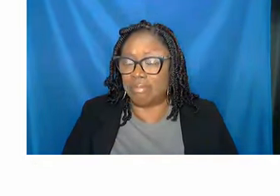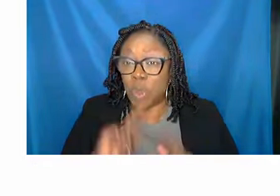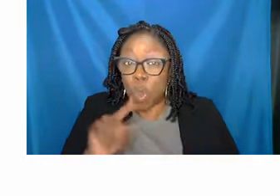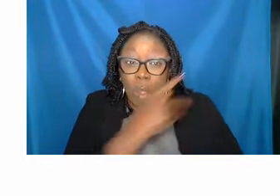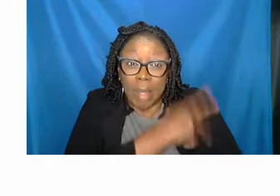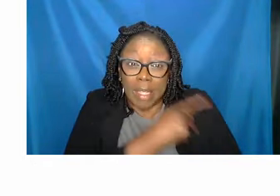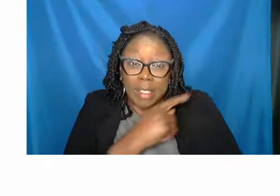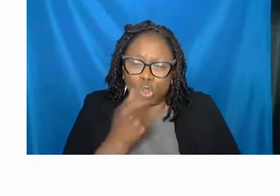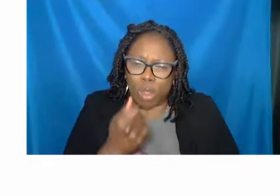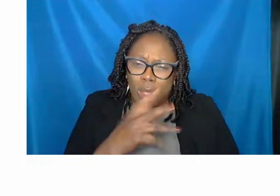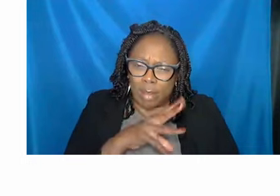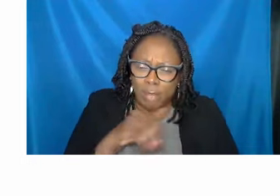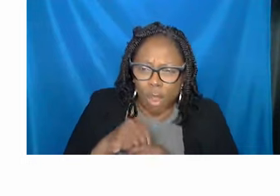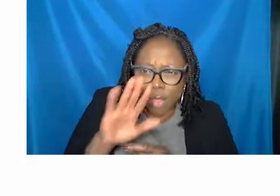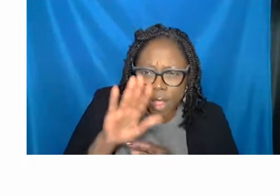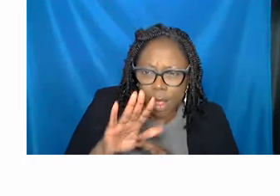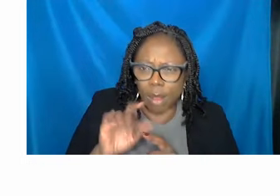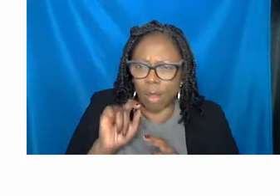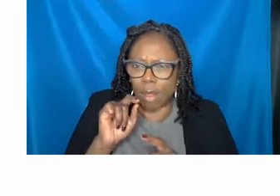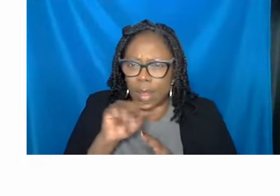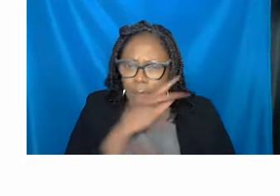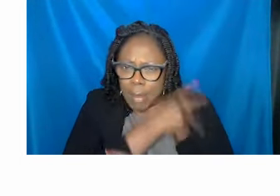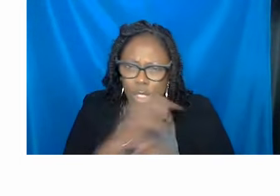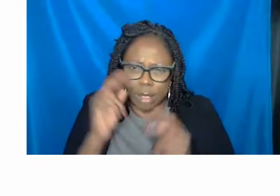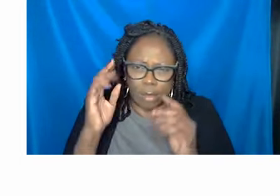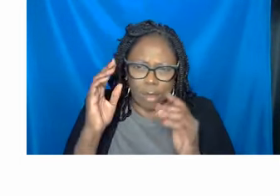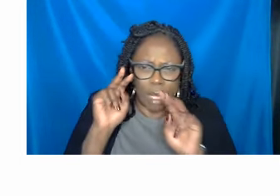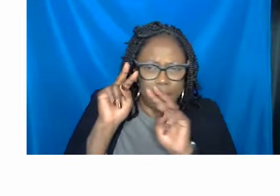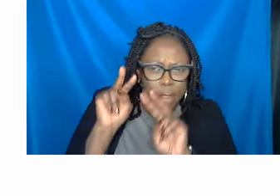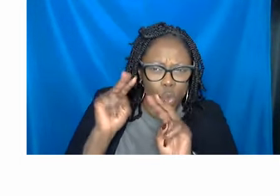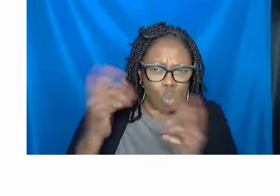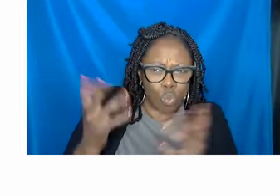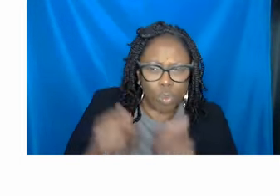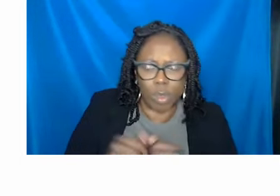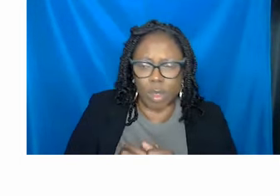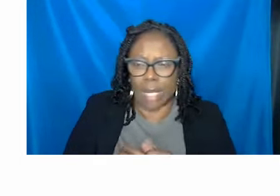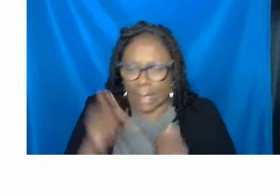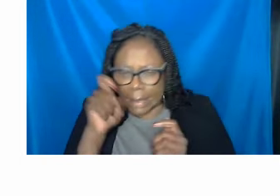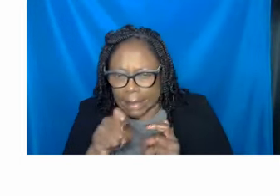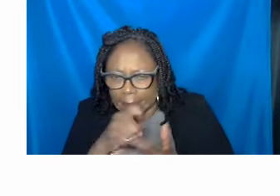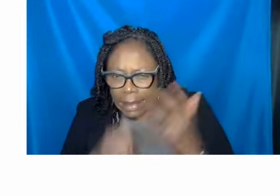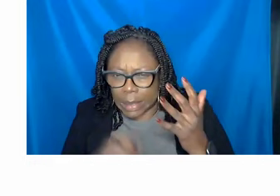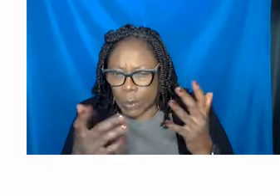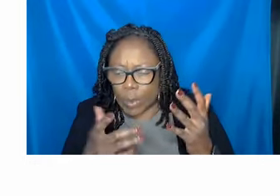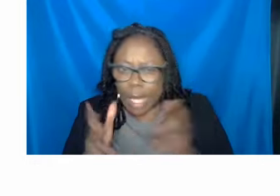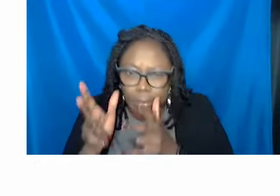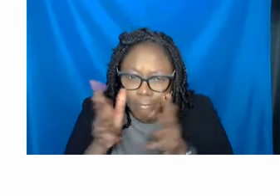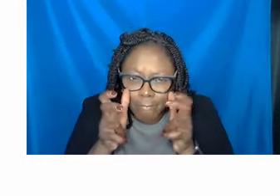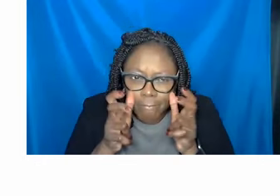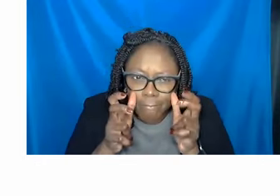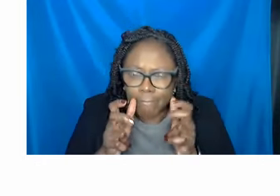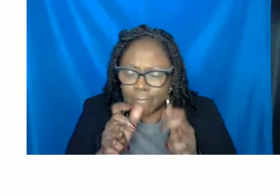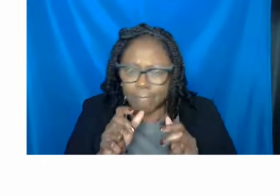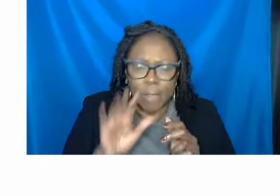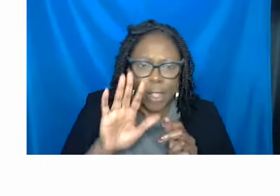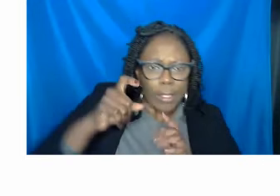coming from. What is his expectations? What is his needs, right? I'm listening, actively listening to